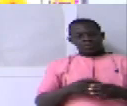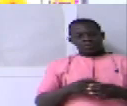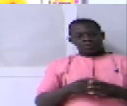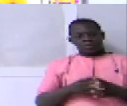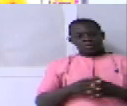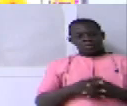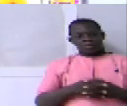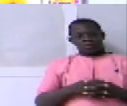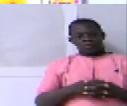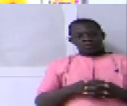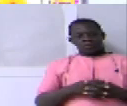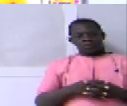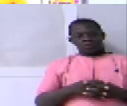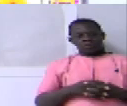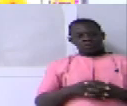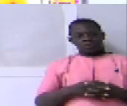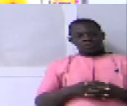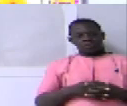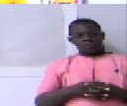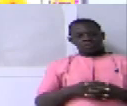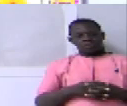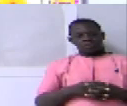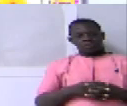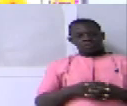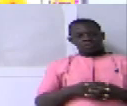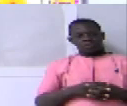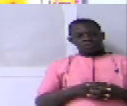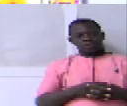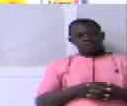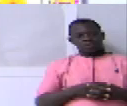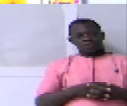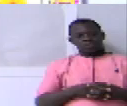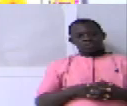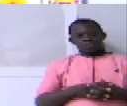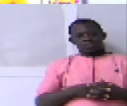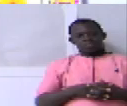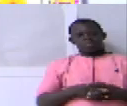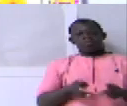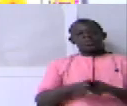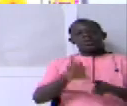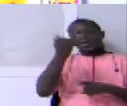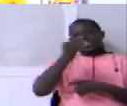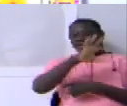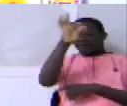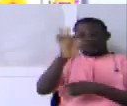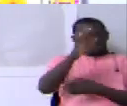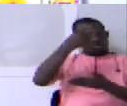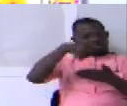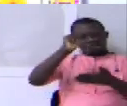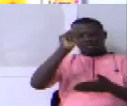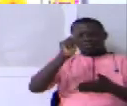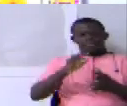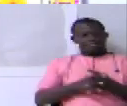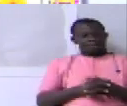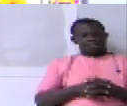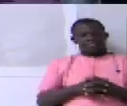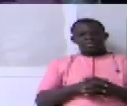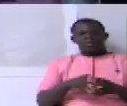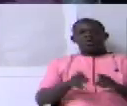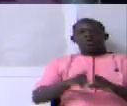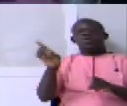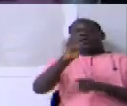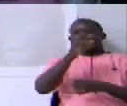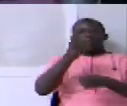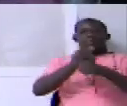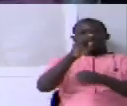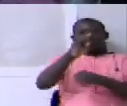bari yenyim foko alibuka ajube alibuka no masata fo len to nyati ban. Very correct. sedo ko tonya. What made